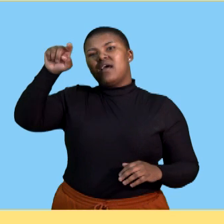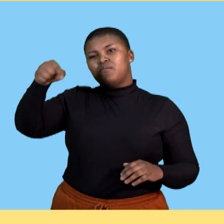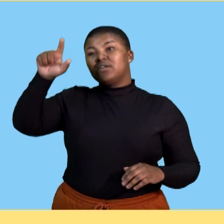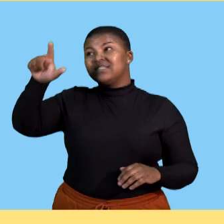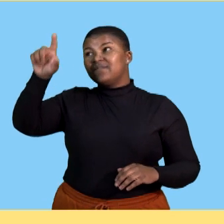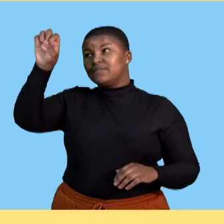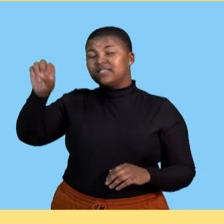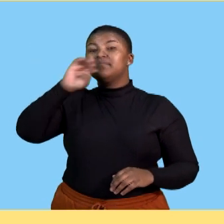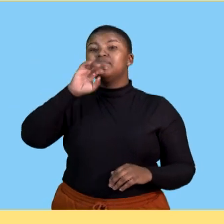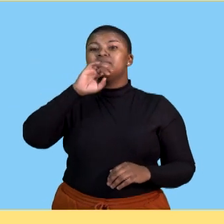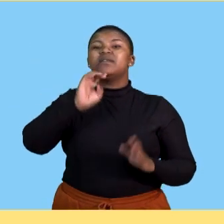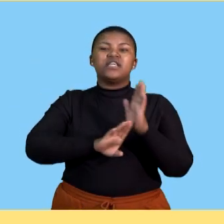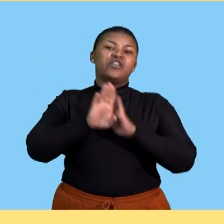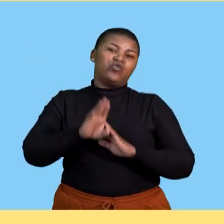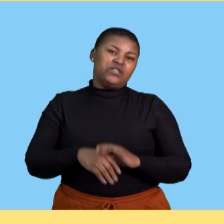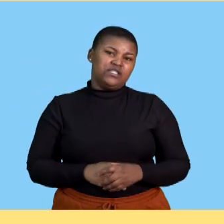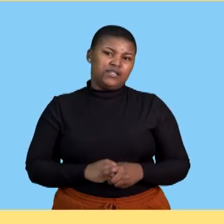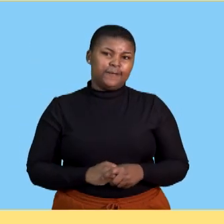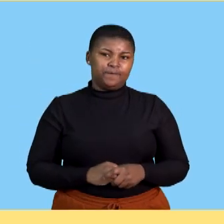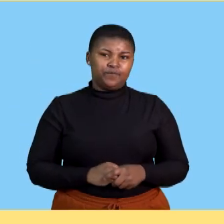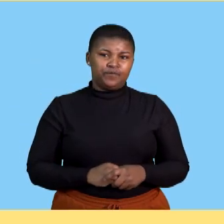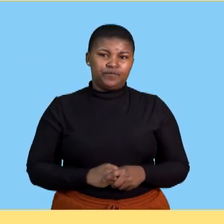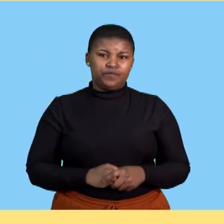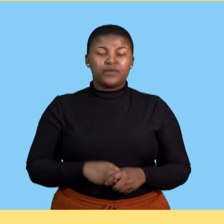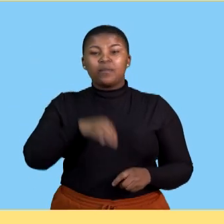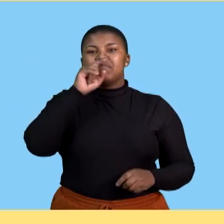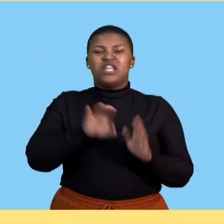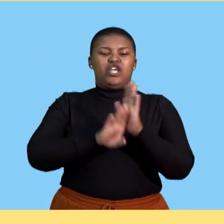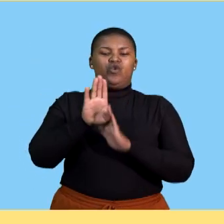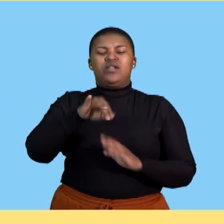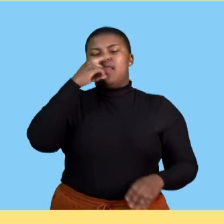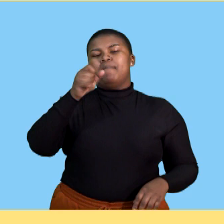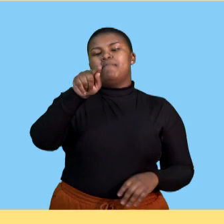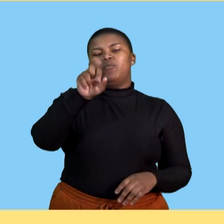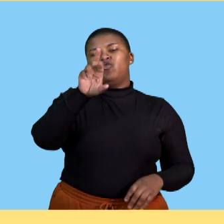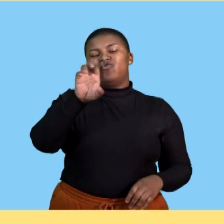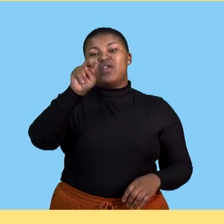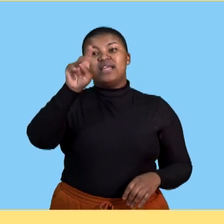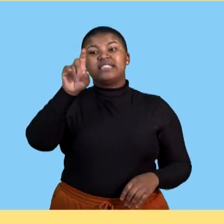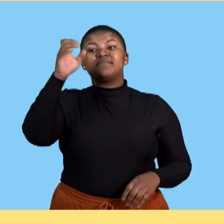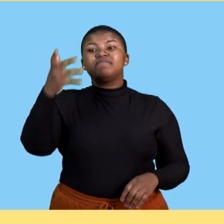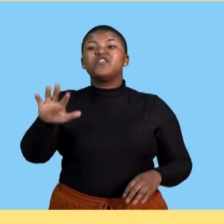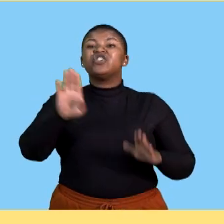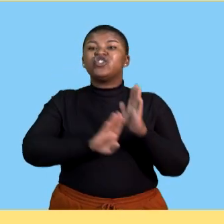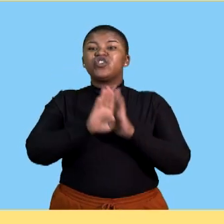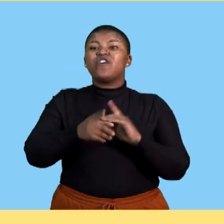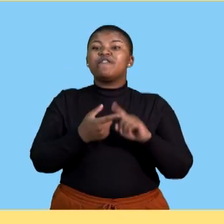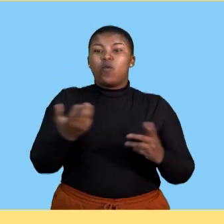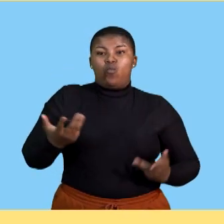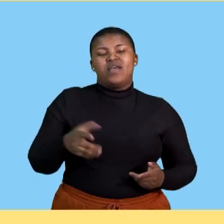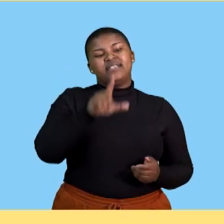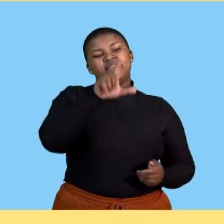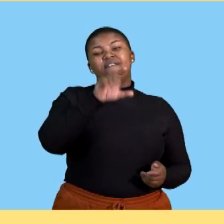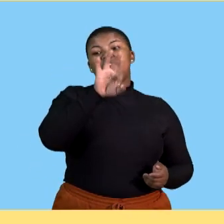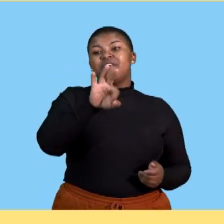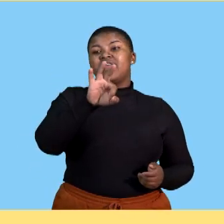79%. So it has increased. I need this. That is my trend. from 73%